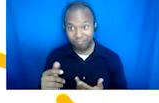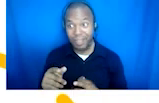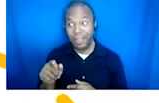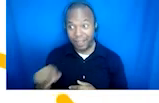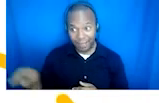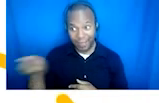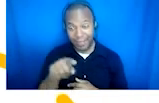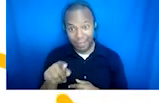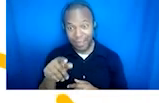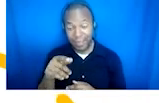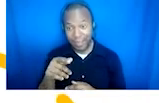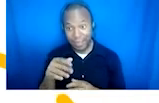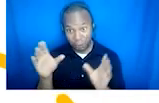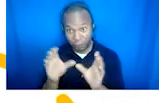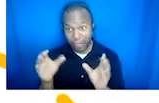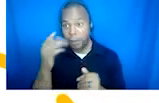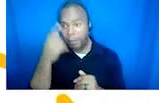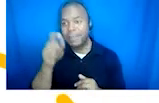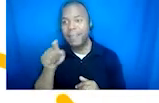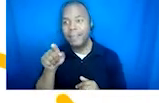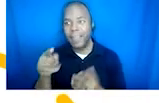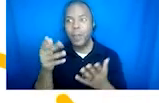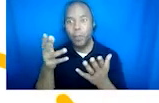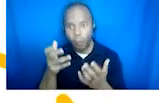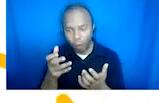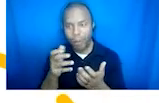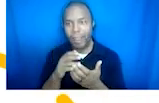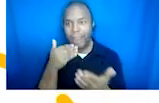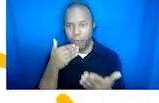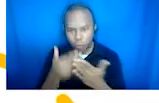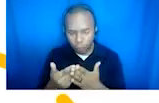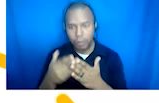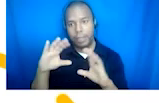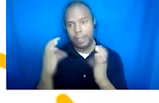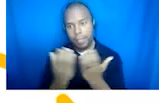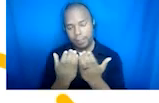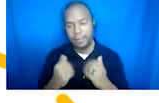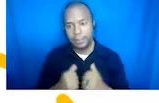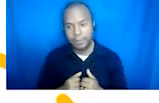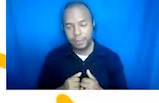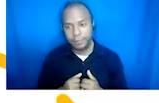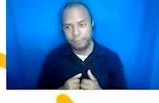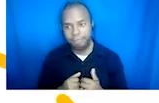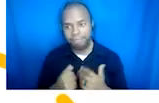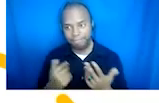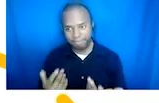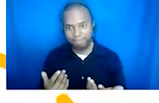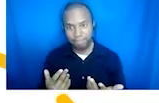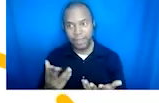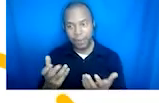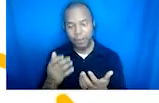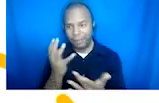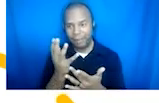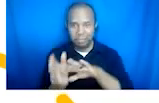they care about their courses. They want them to be easier to teach. And that's so the technology gets out of the way and they can have